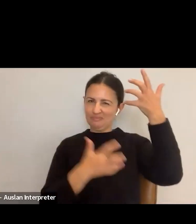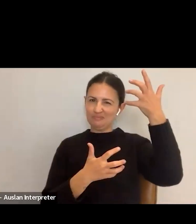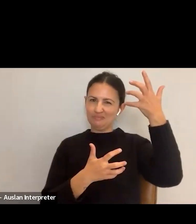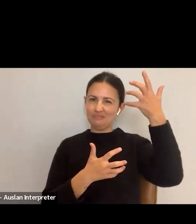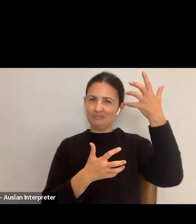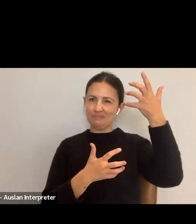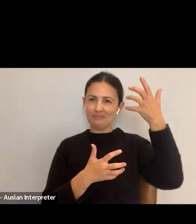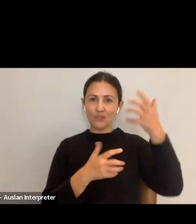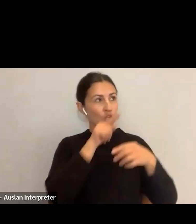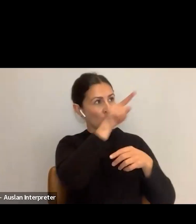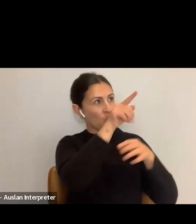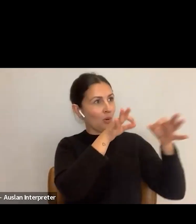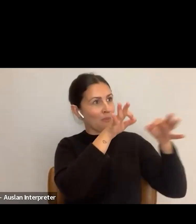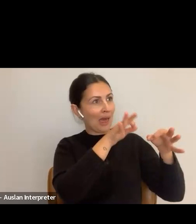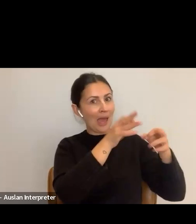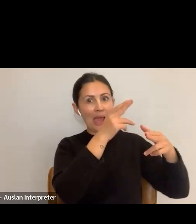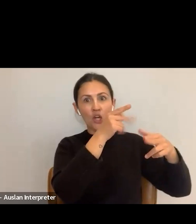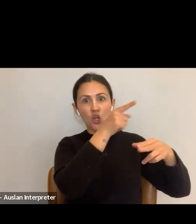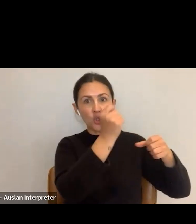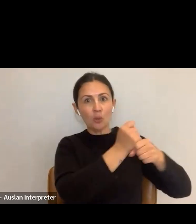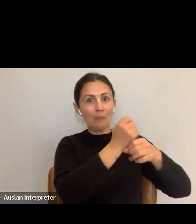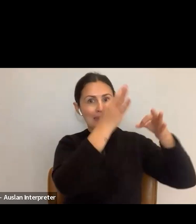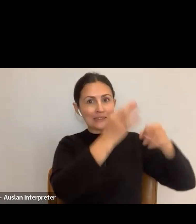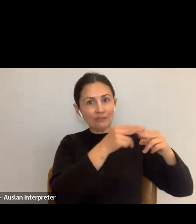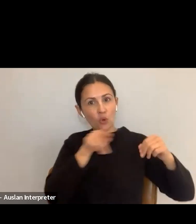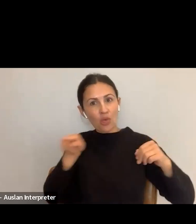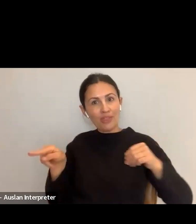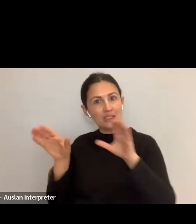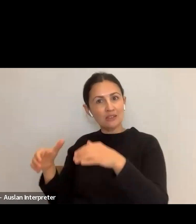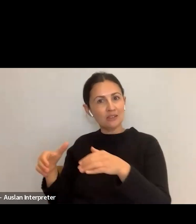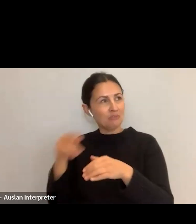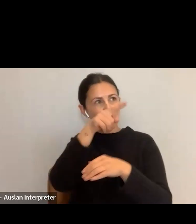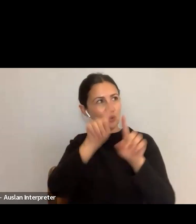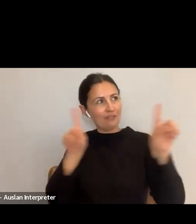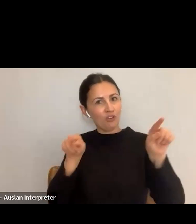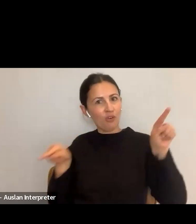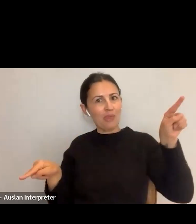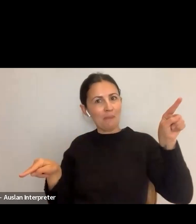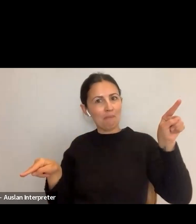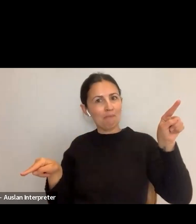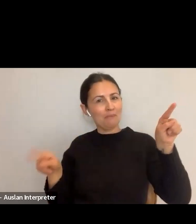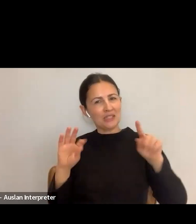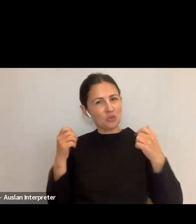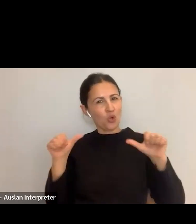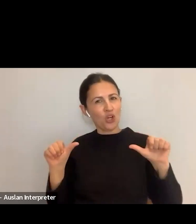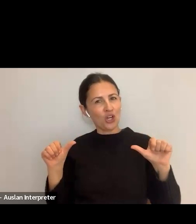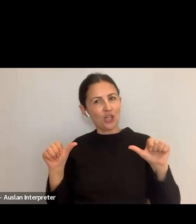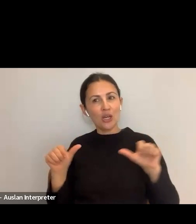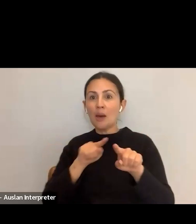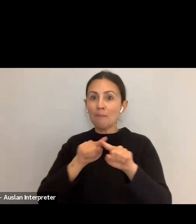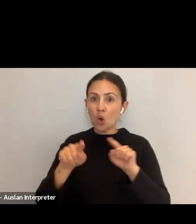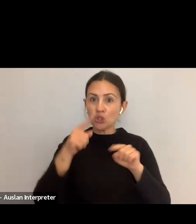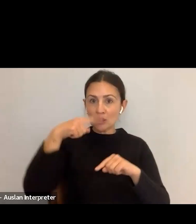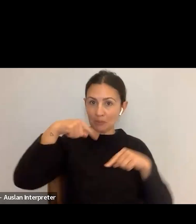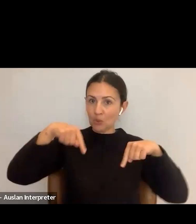that you don't even have any proximity to? So if 50% of us almost are either born overseas or have a parent born